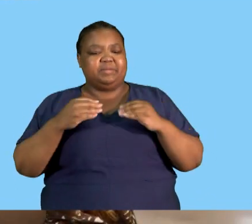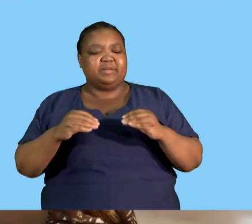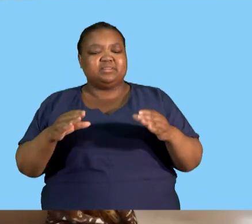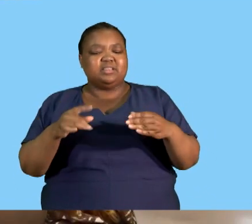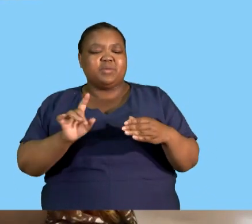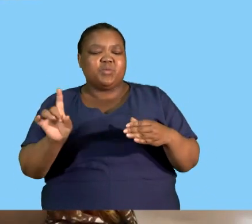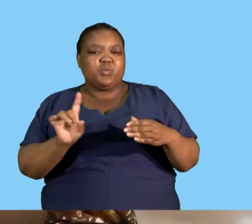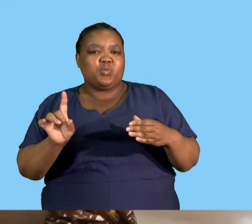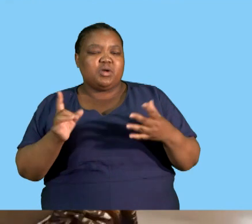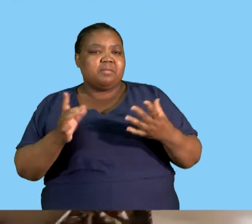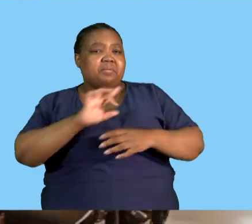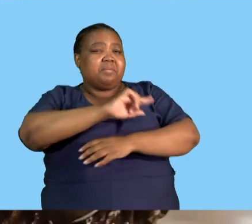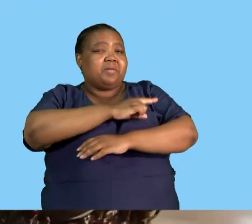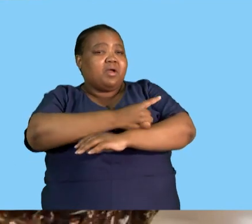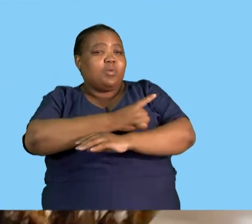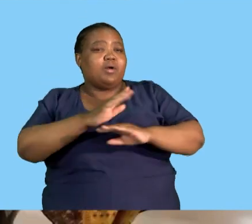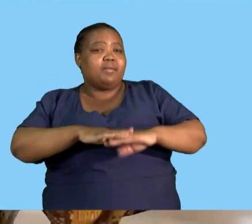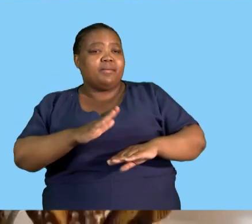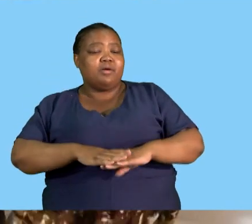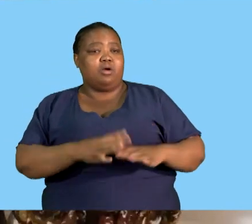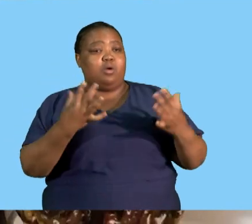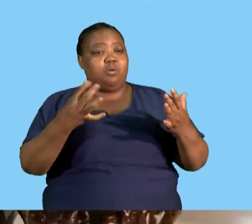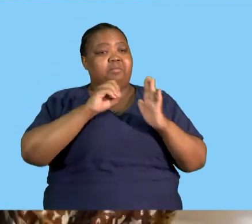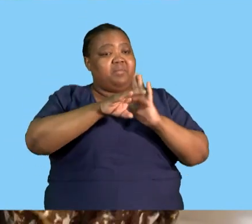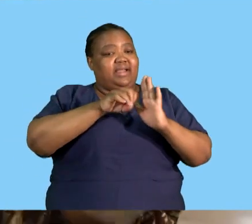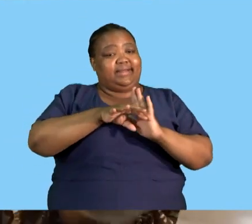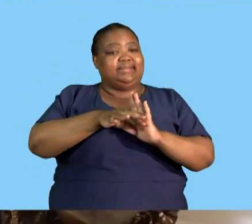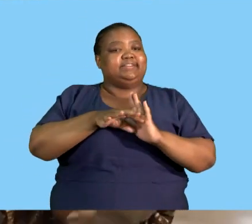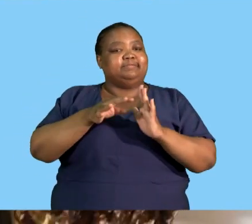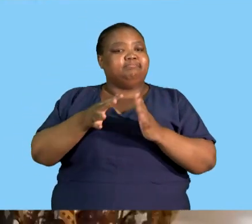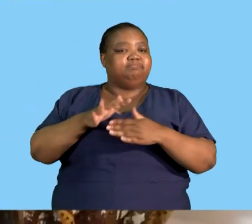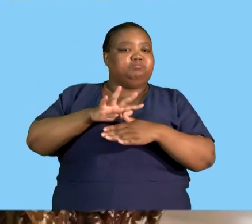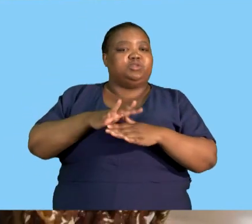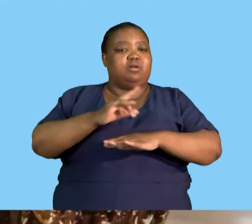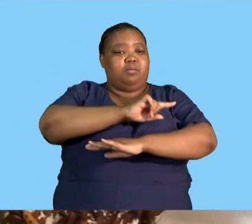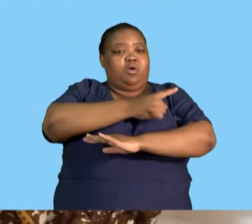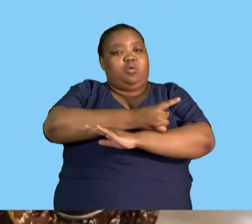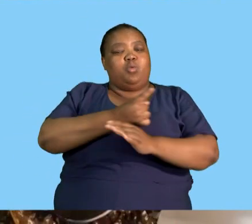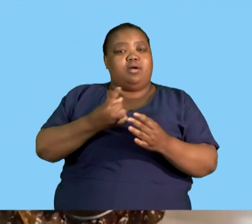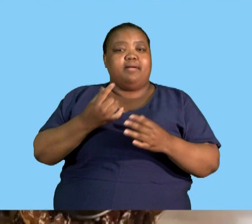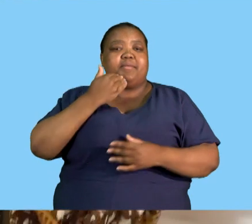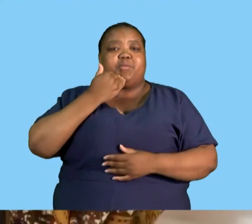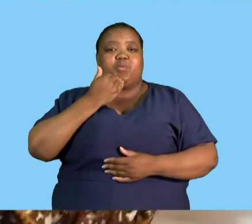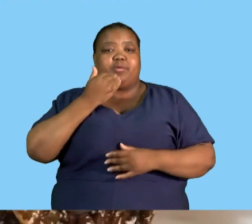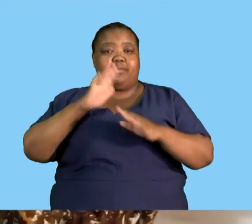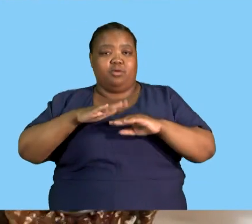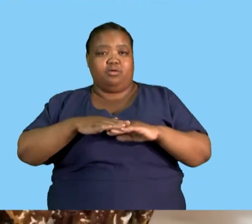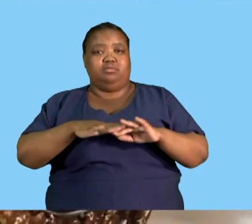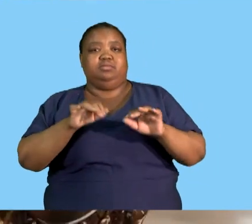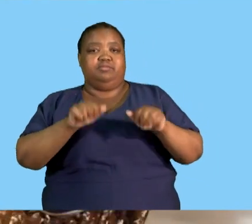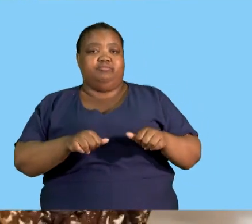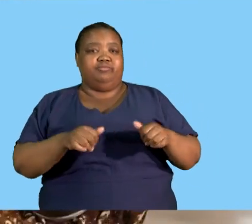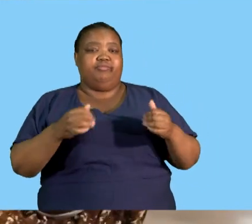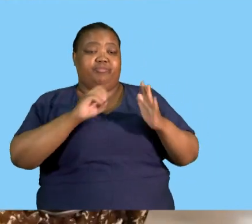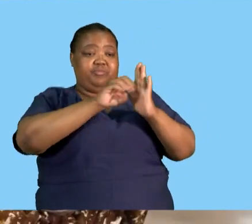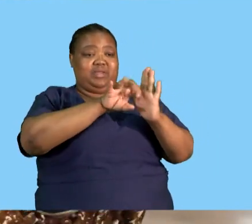we in the market? What is it that we have? Do we have more power, or the market has got more power over us? Remember, who's the market or where is the market? The